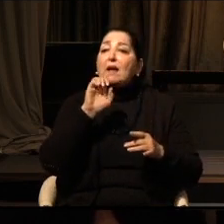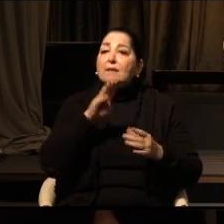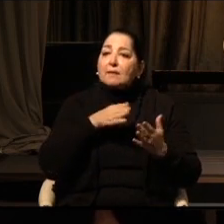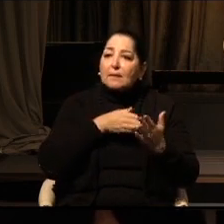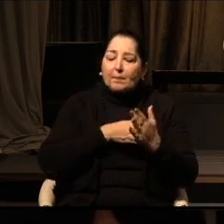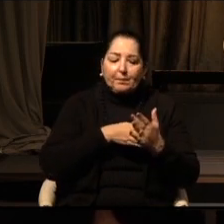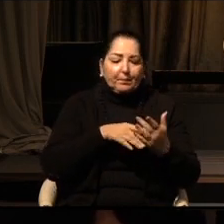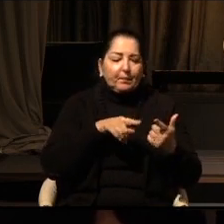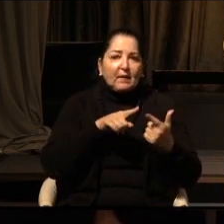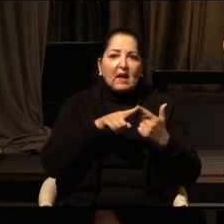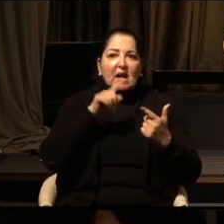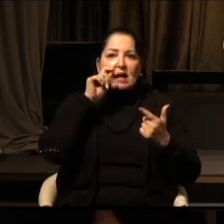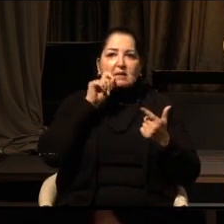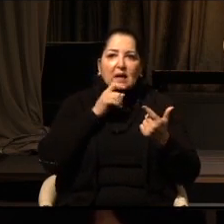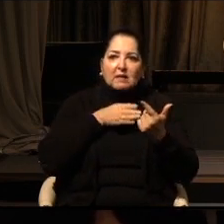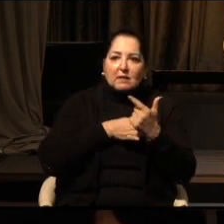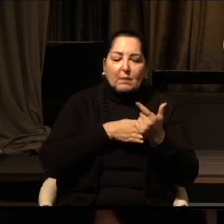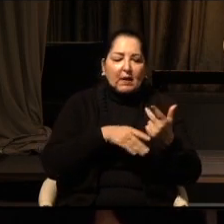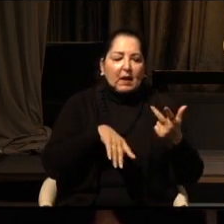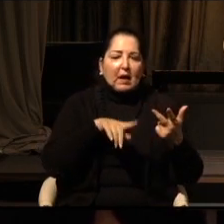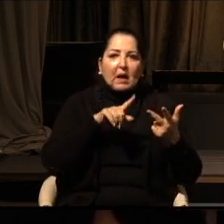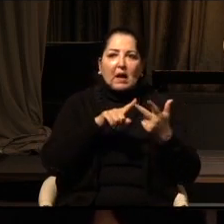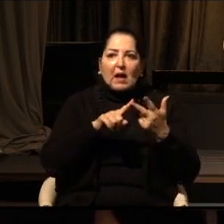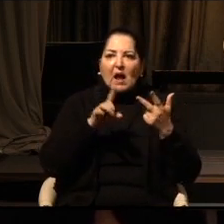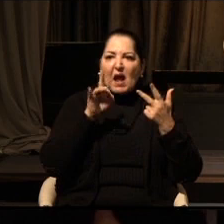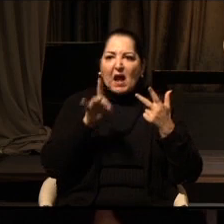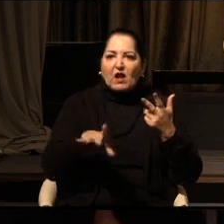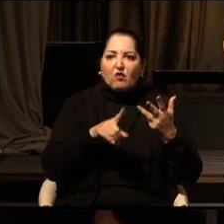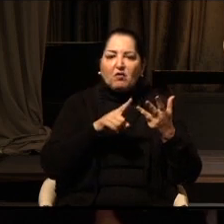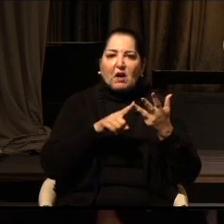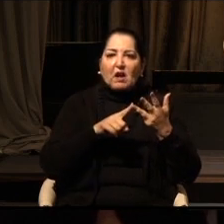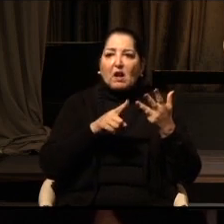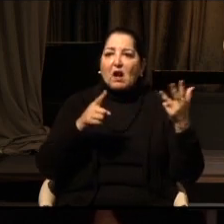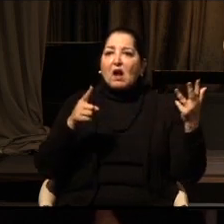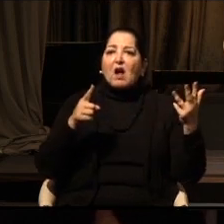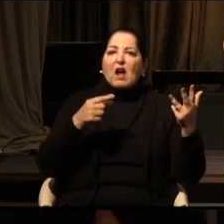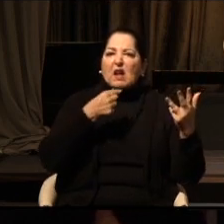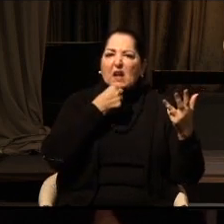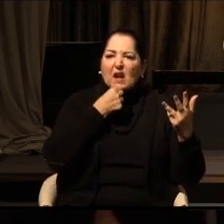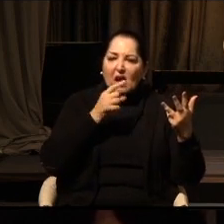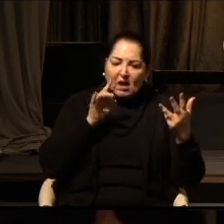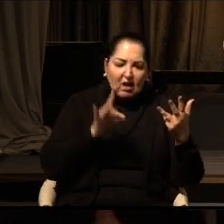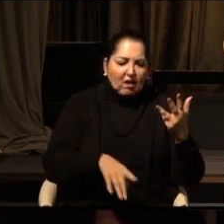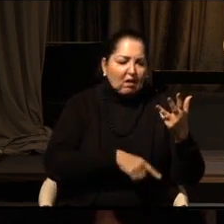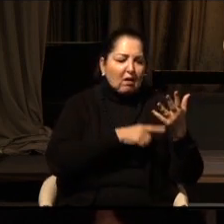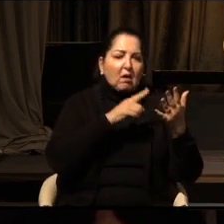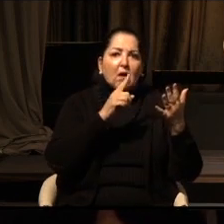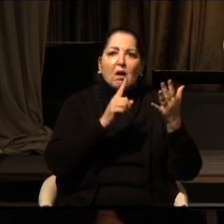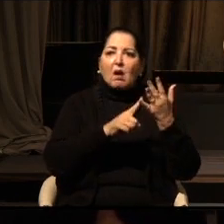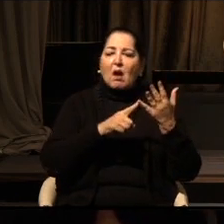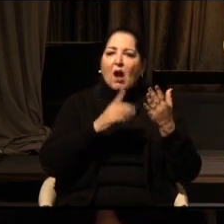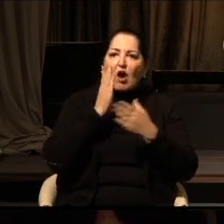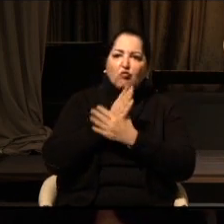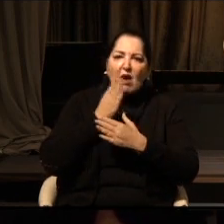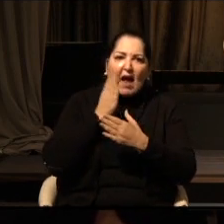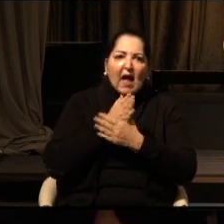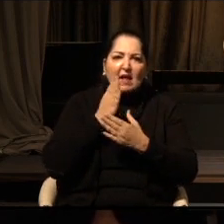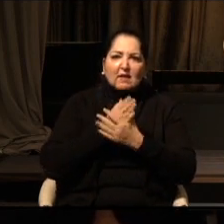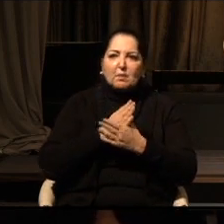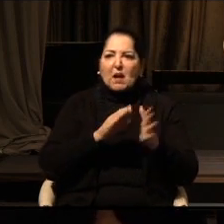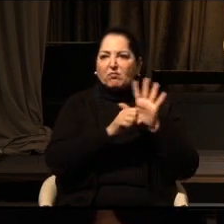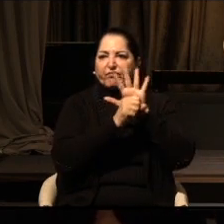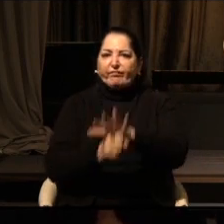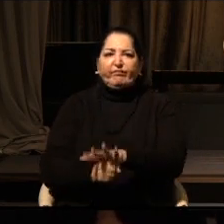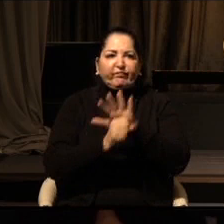of hatred, of homophobia, of harassment. These stories have shook us